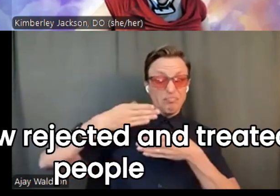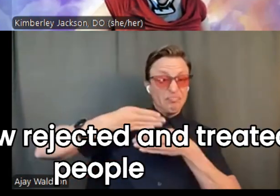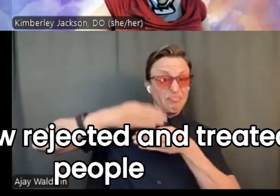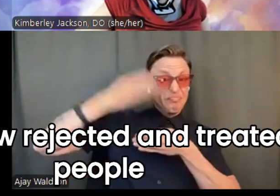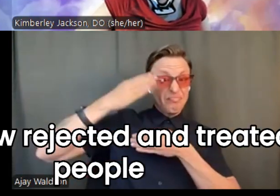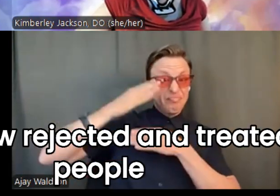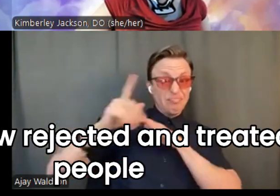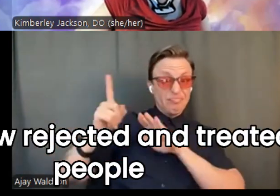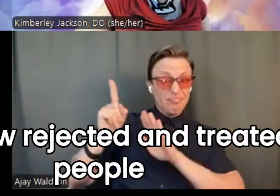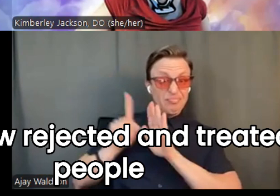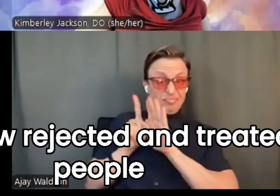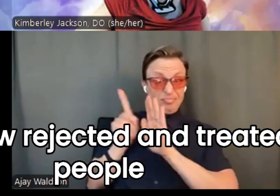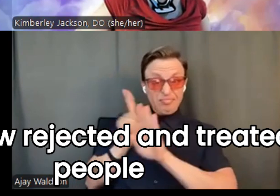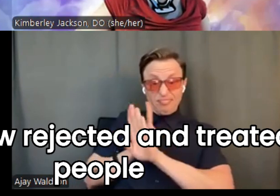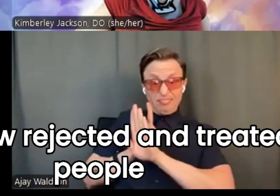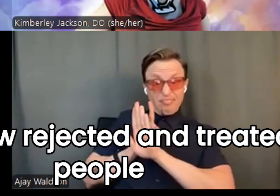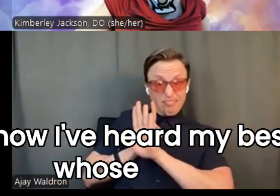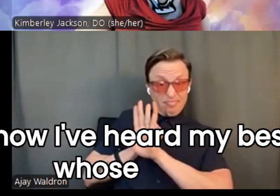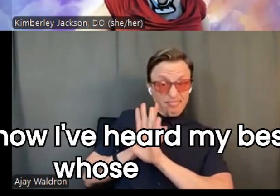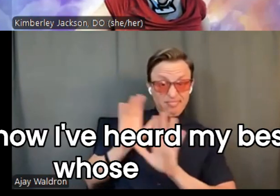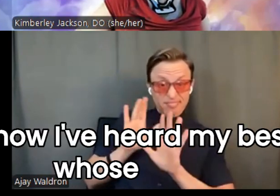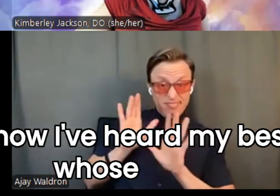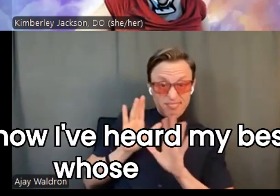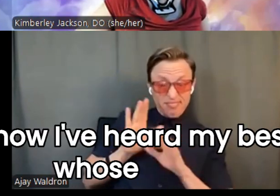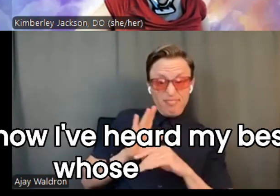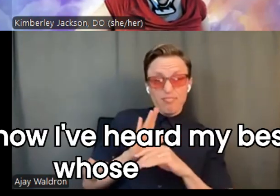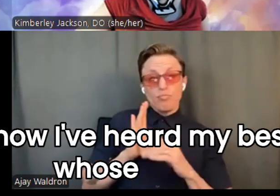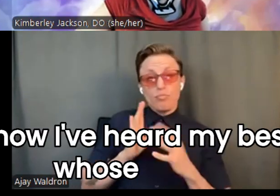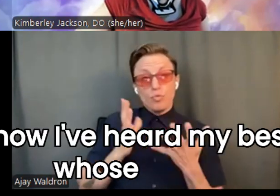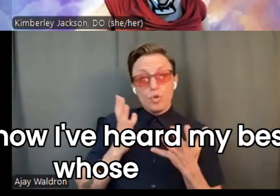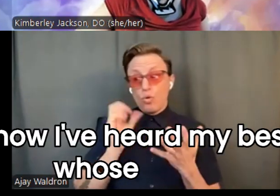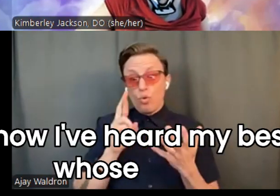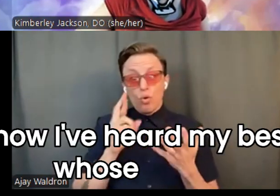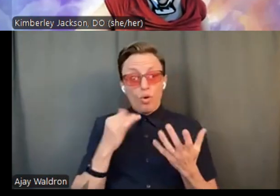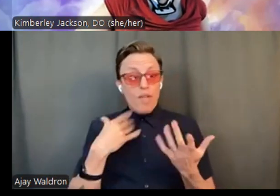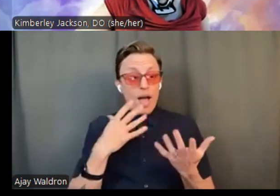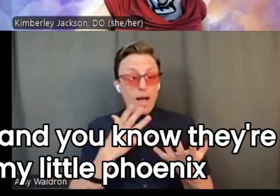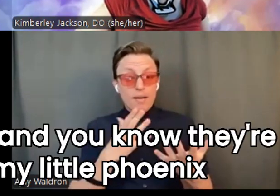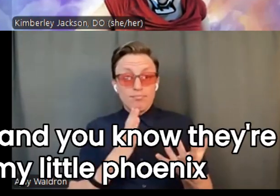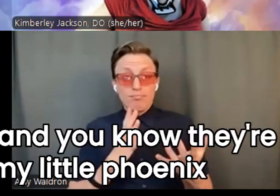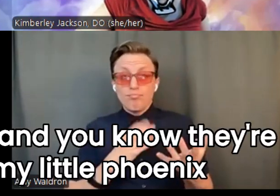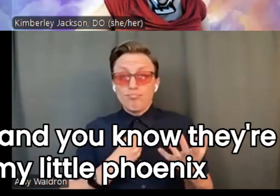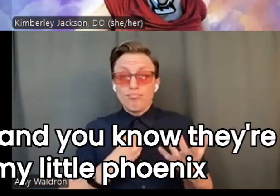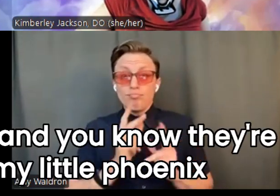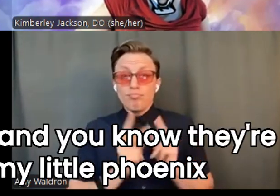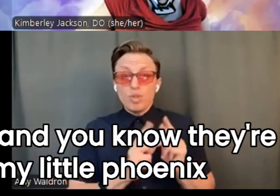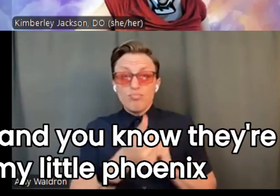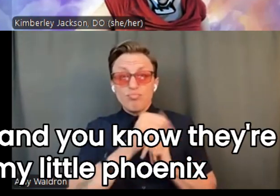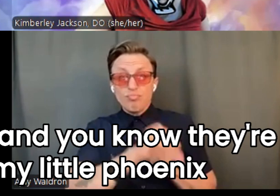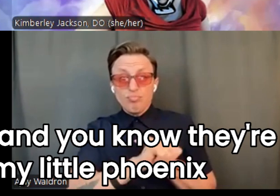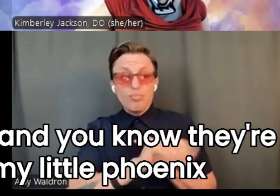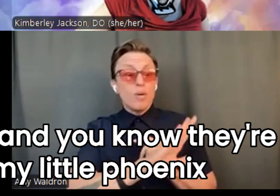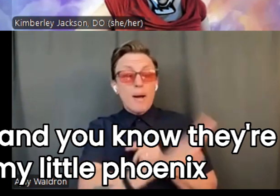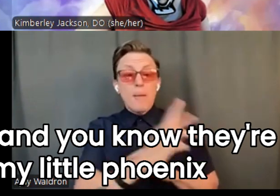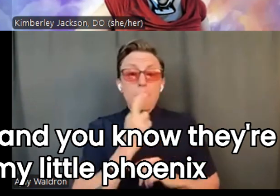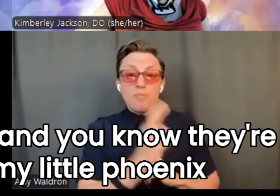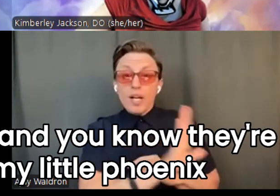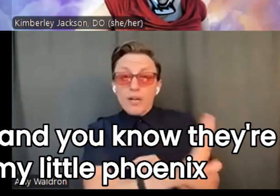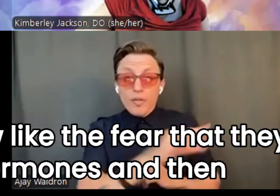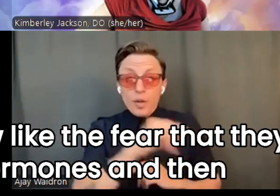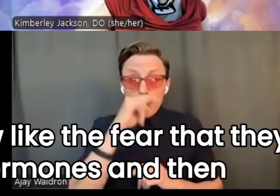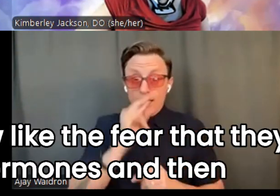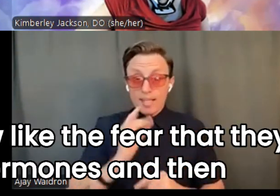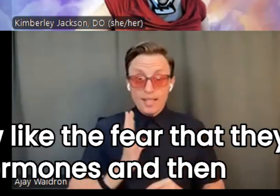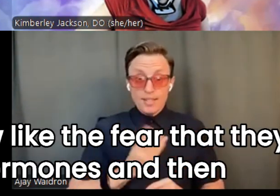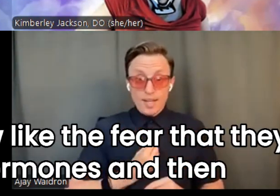rejected and treated trans people horribly. I've heard my best friend who's child is trans, and they're my little